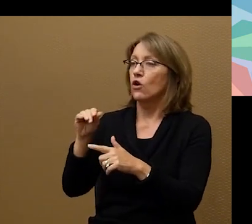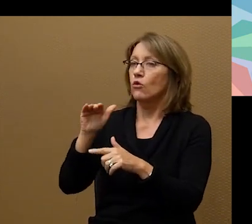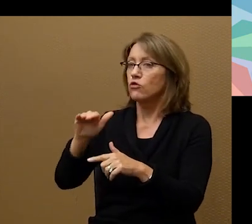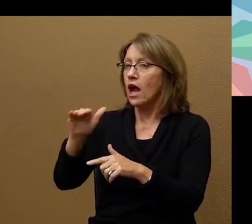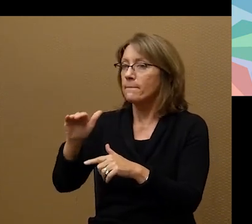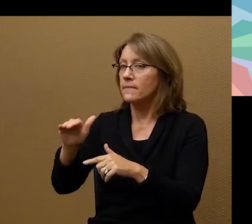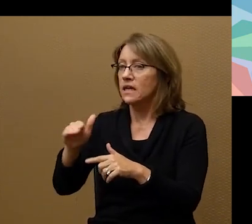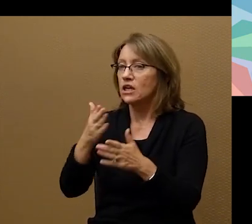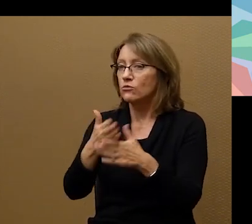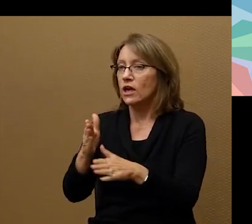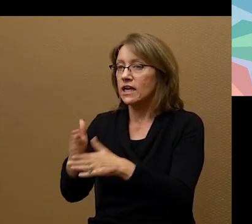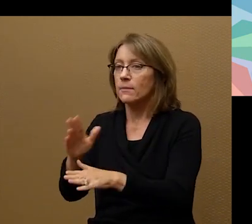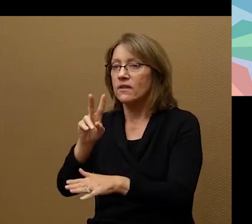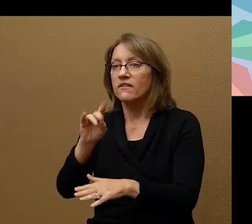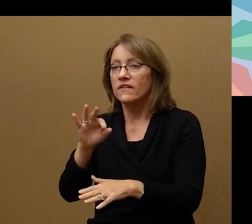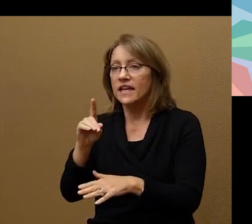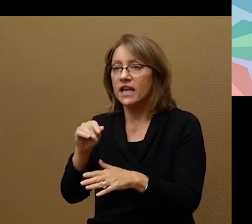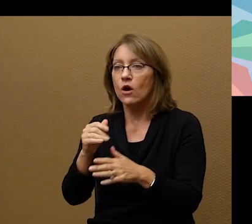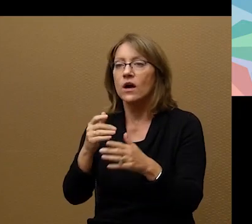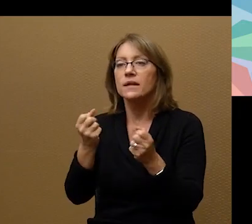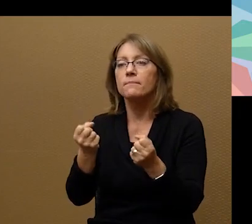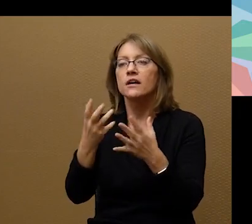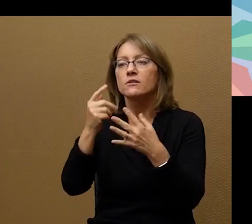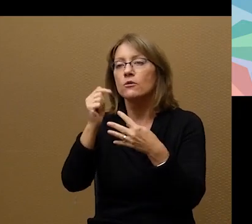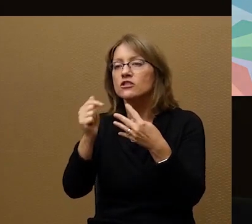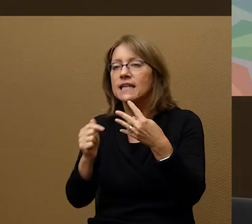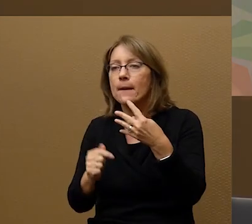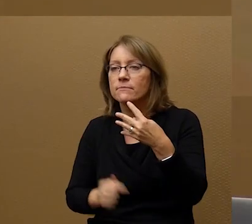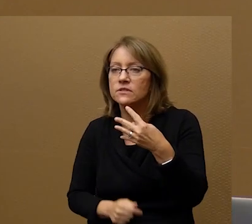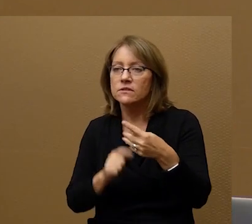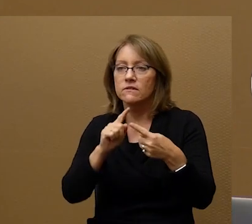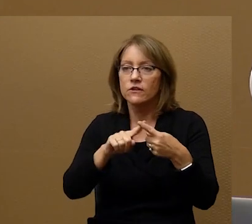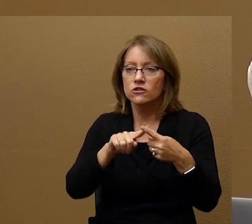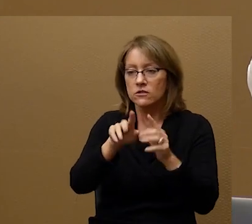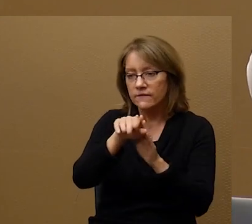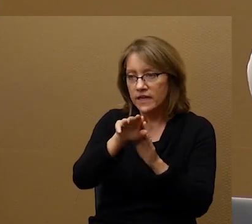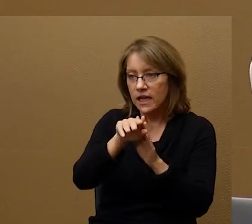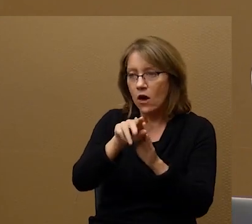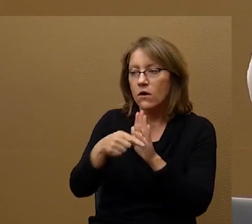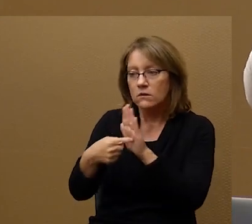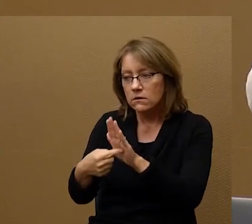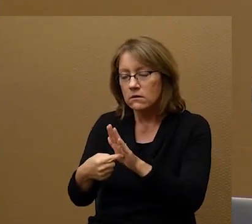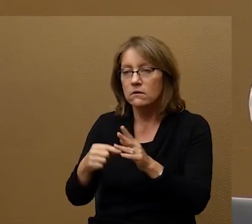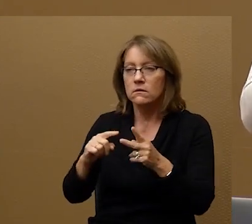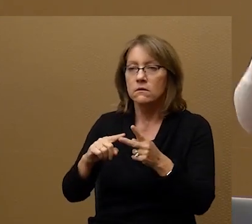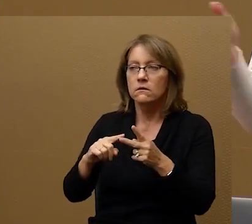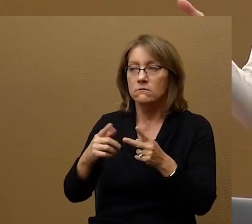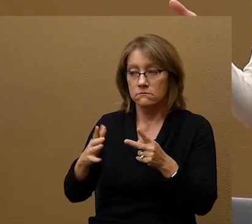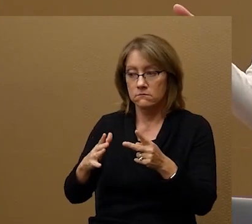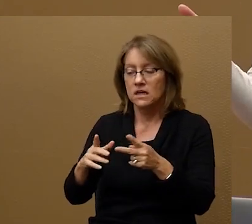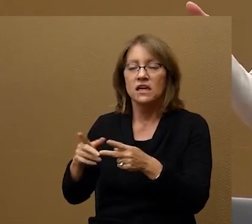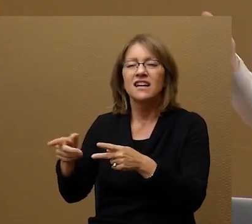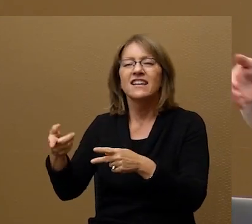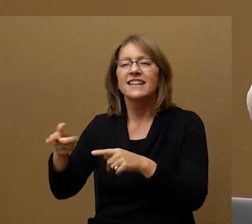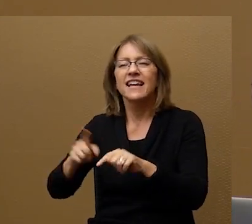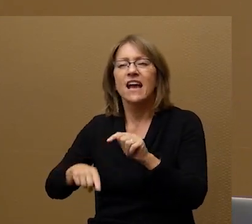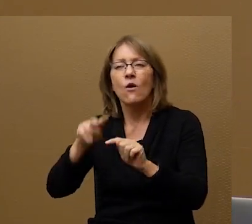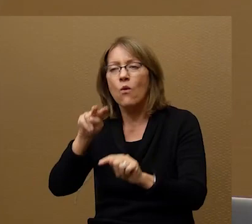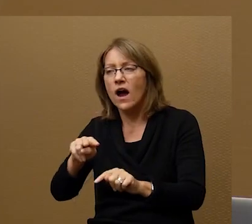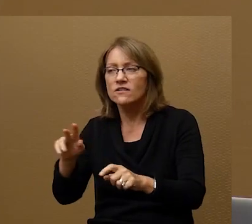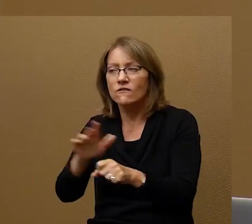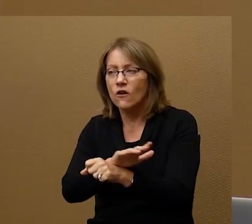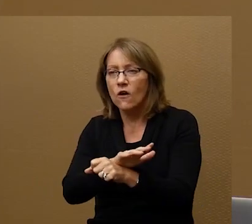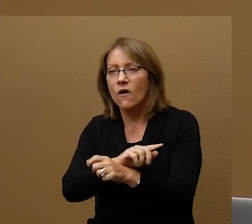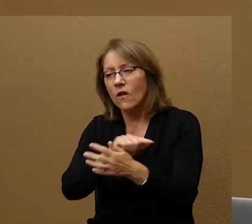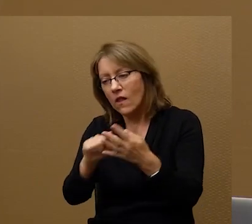up the video into multiple steps. If the child cannot watch the whole video and complete all the steps, you